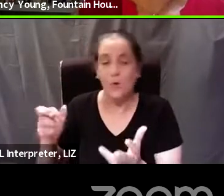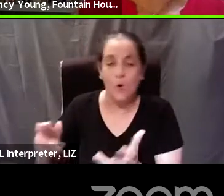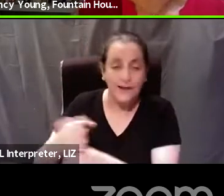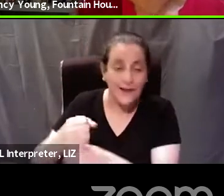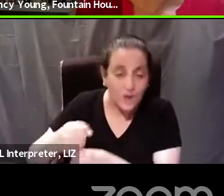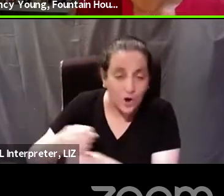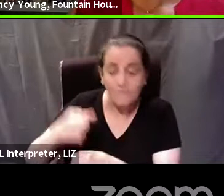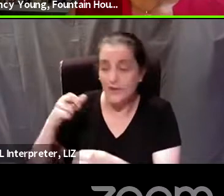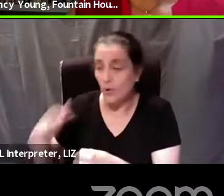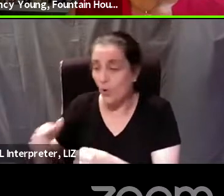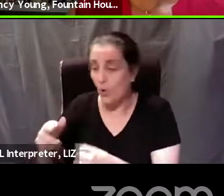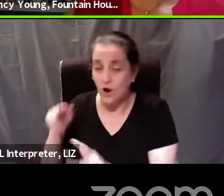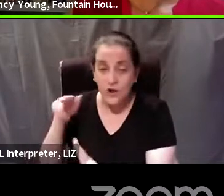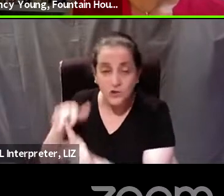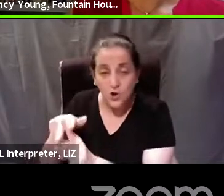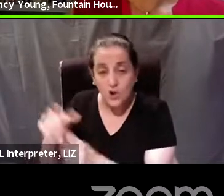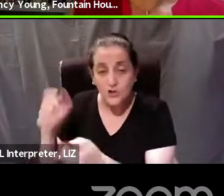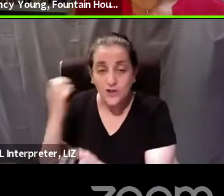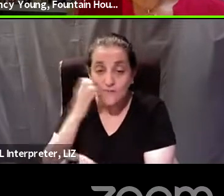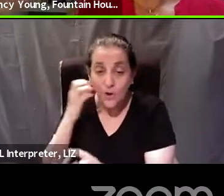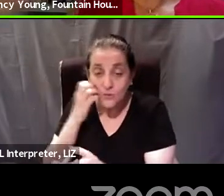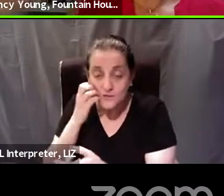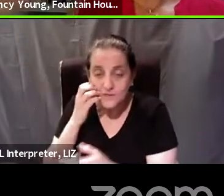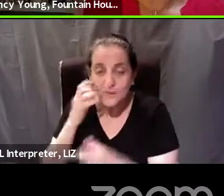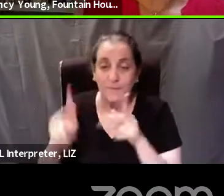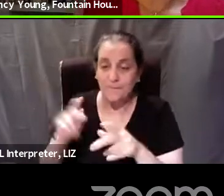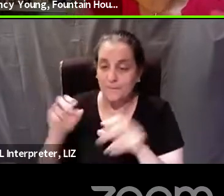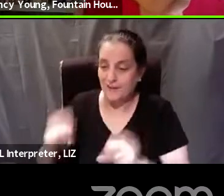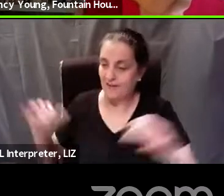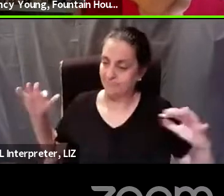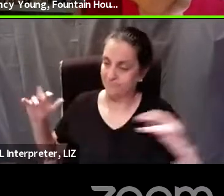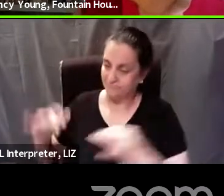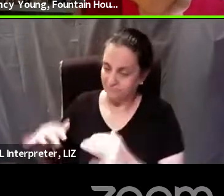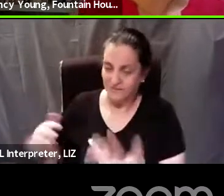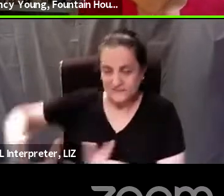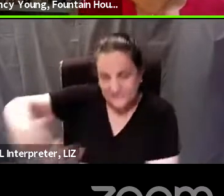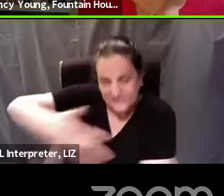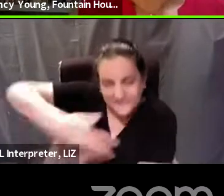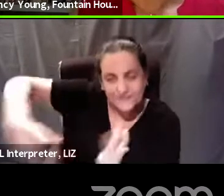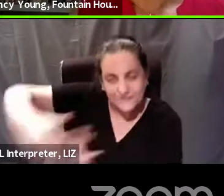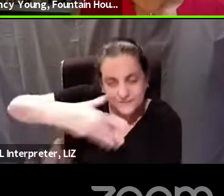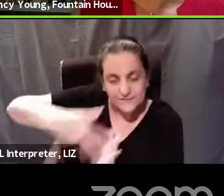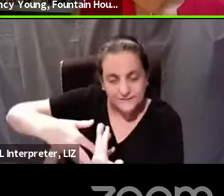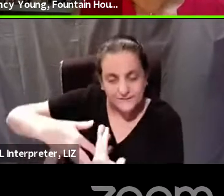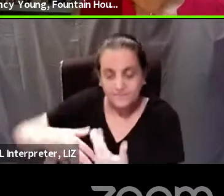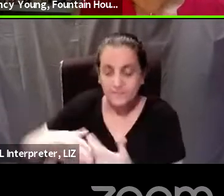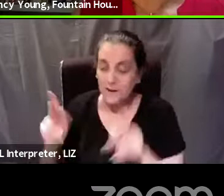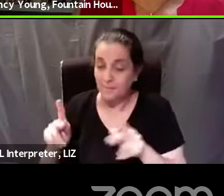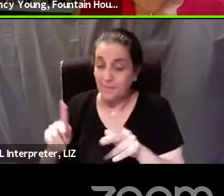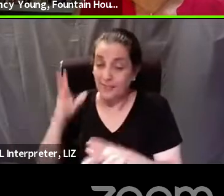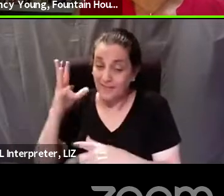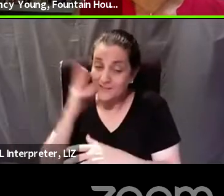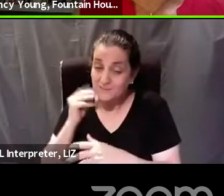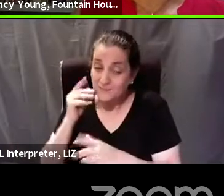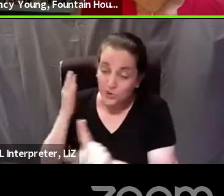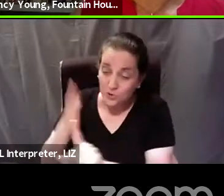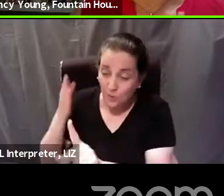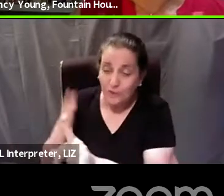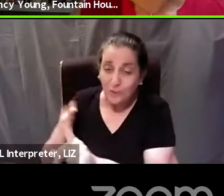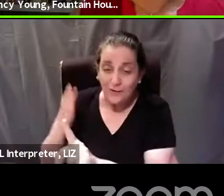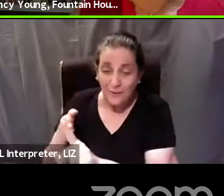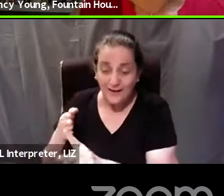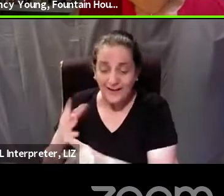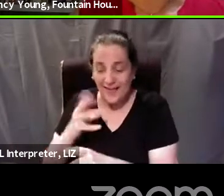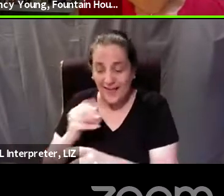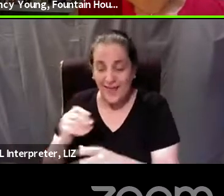connect. And we've had people come back to the kiosk over and over again. We've had a great success with connecting people